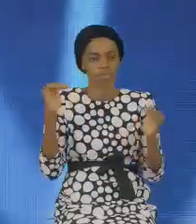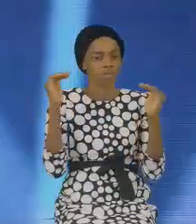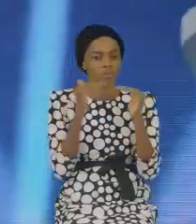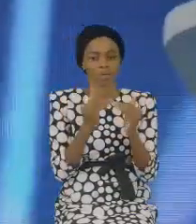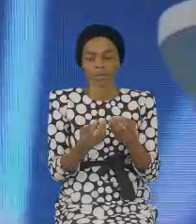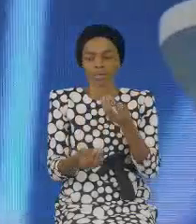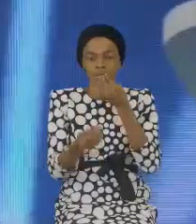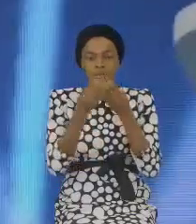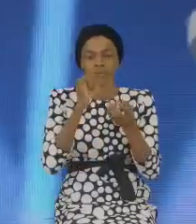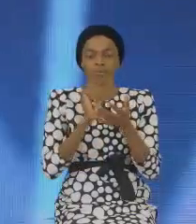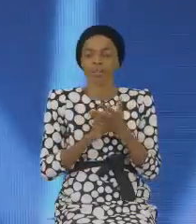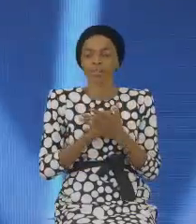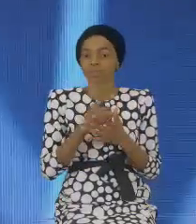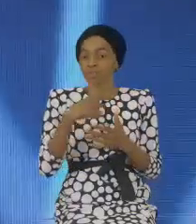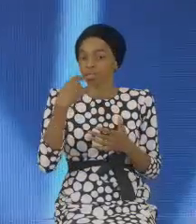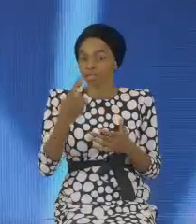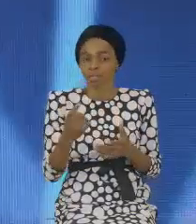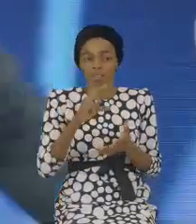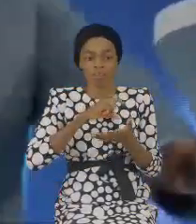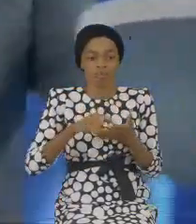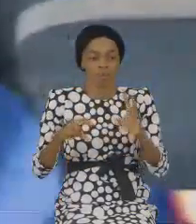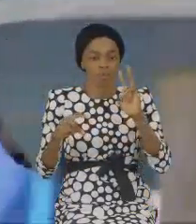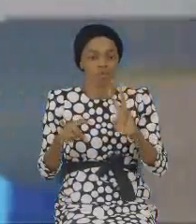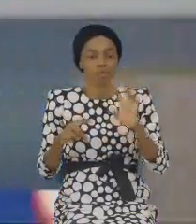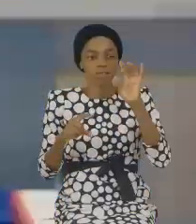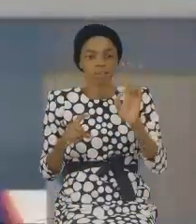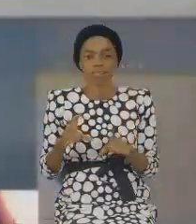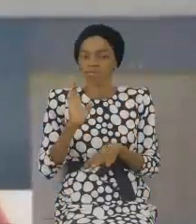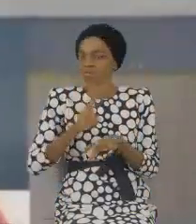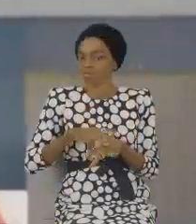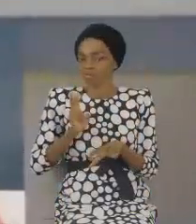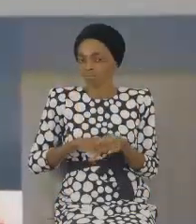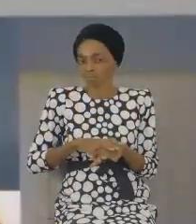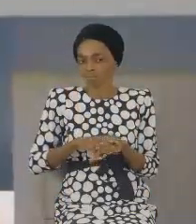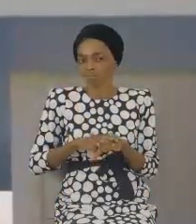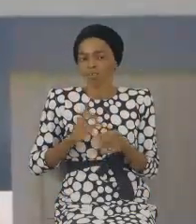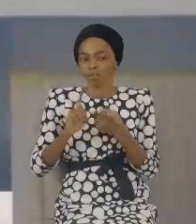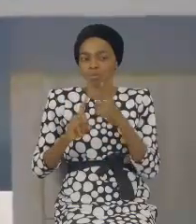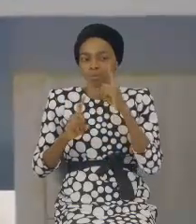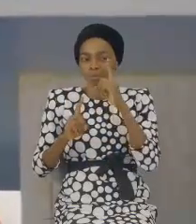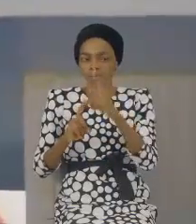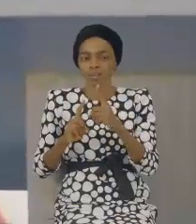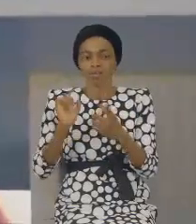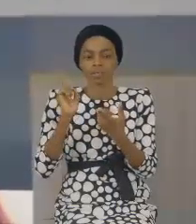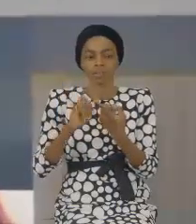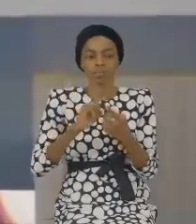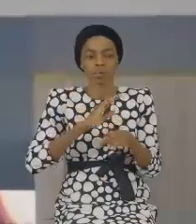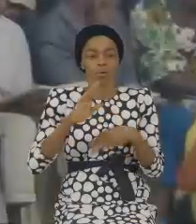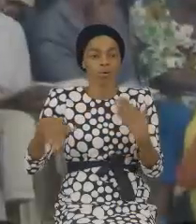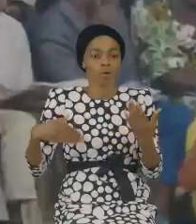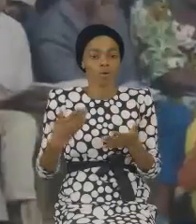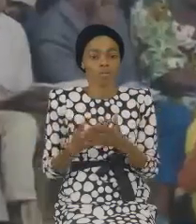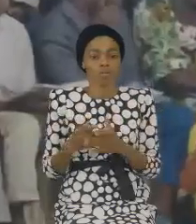so it says in verse 28, take heed therefore unto yourselves and to all the